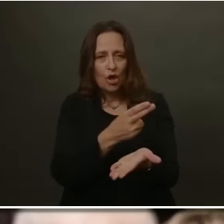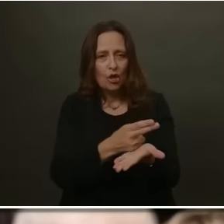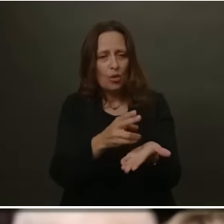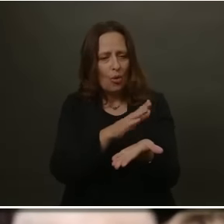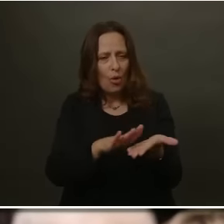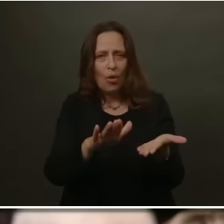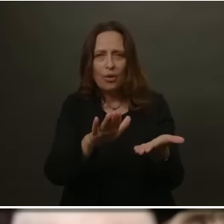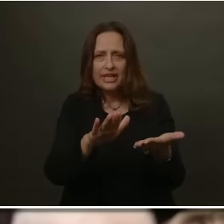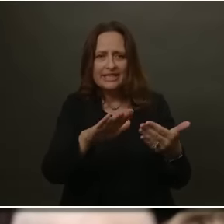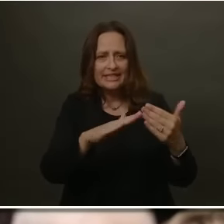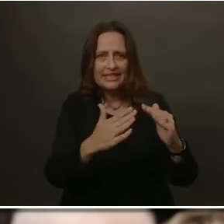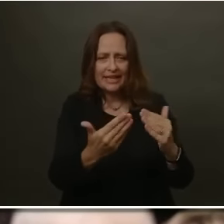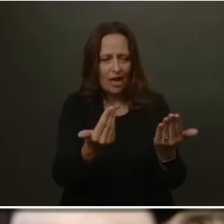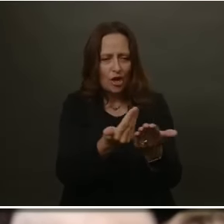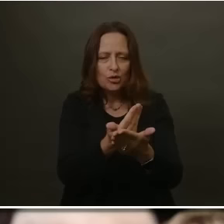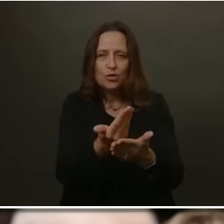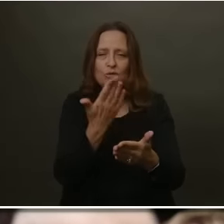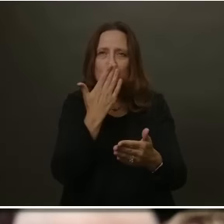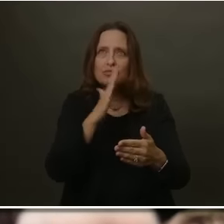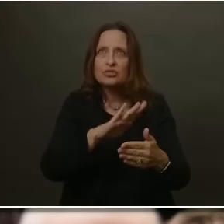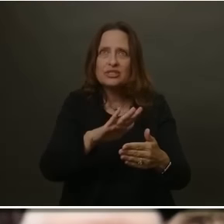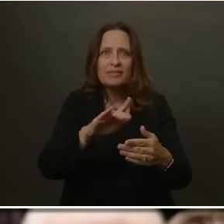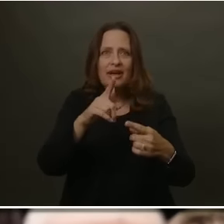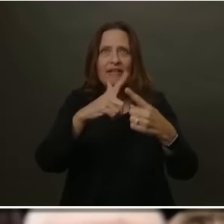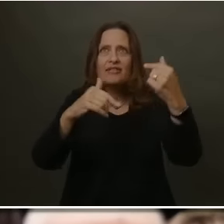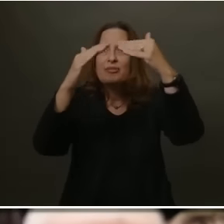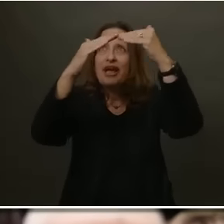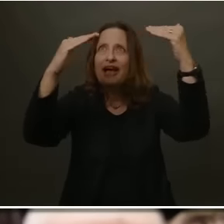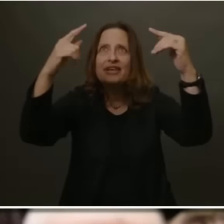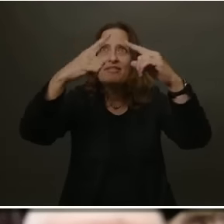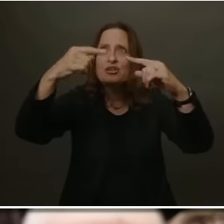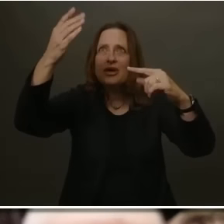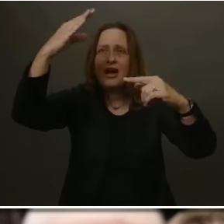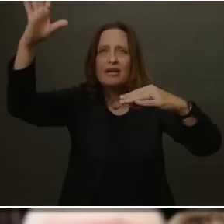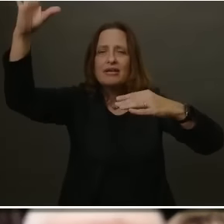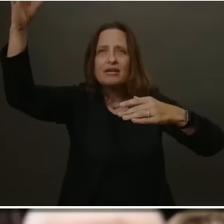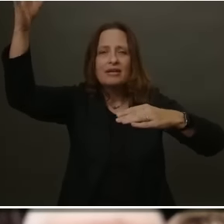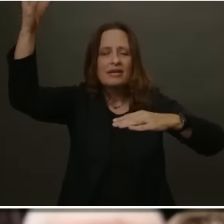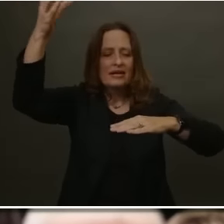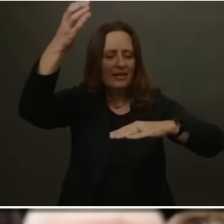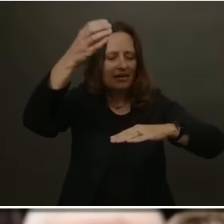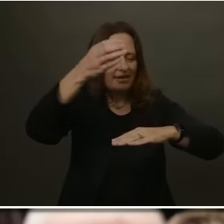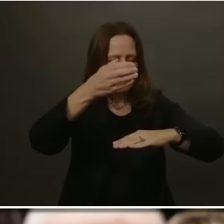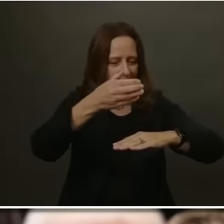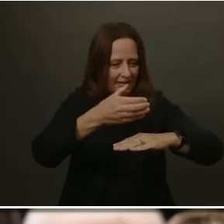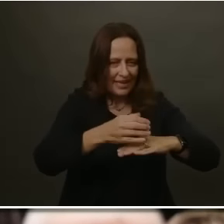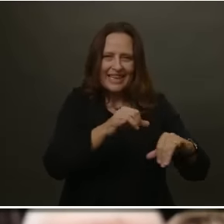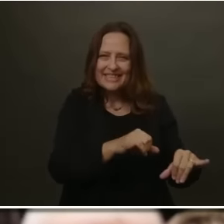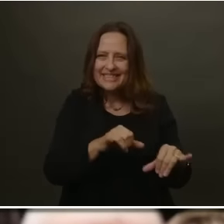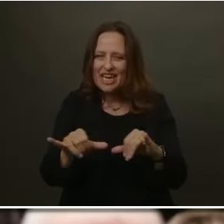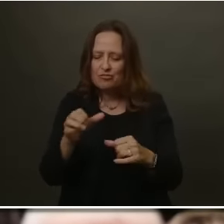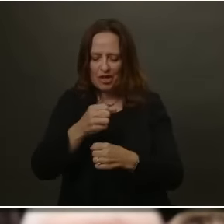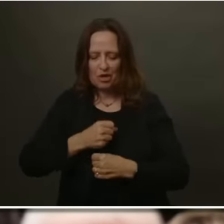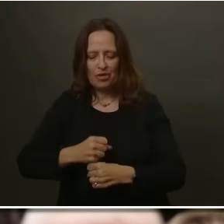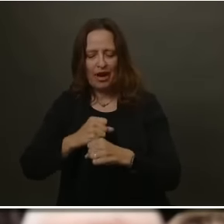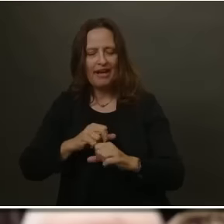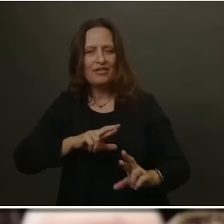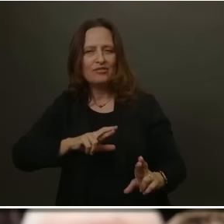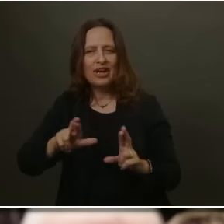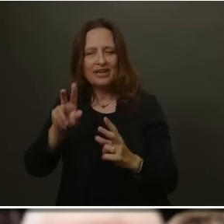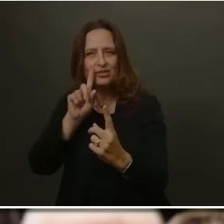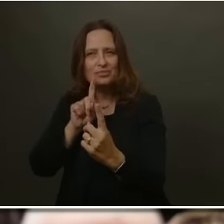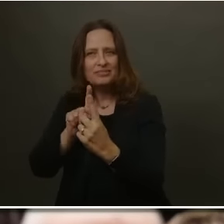Jerusalem, coming down out of heaven from God, prepared as a bride adorned for her husband. And I heard a loud